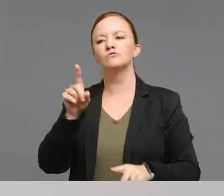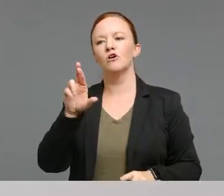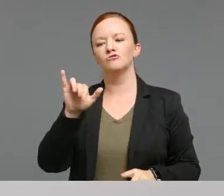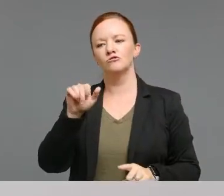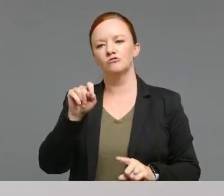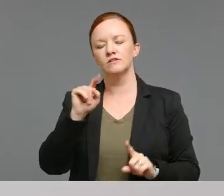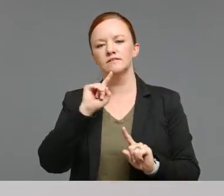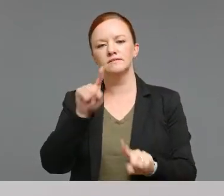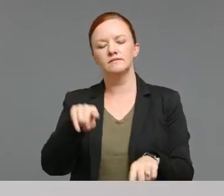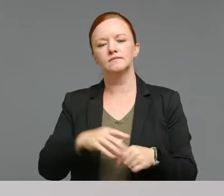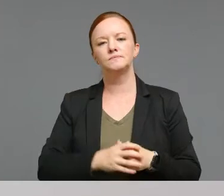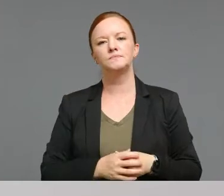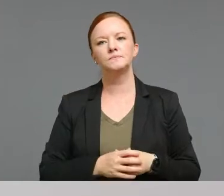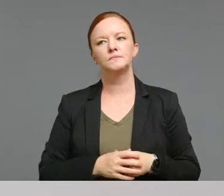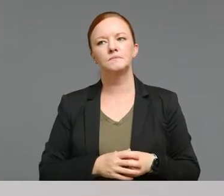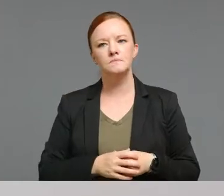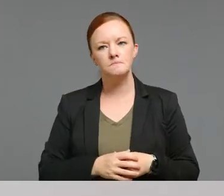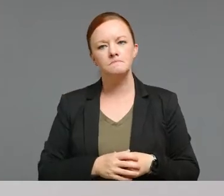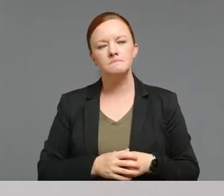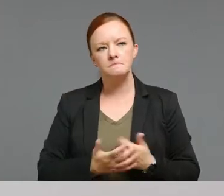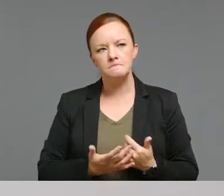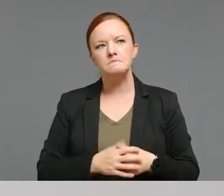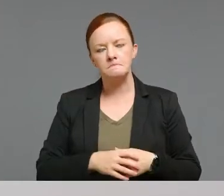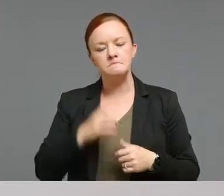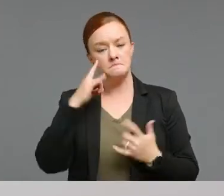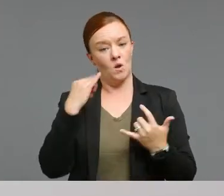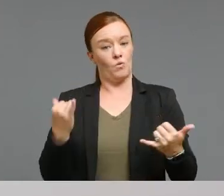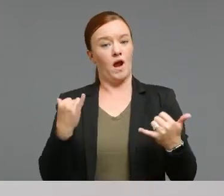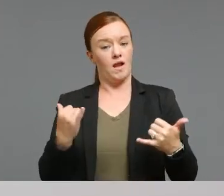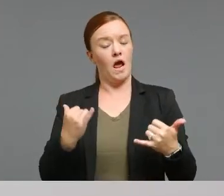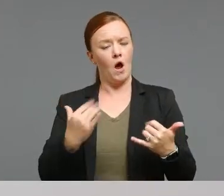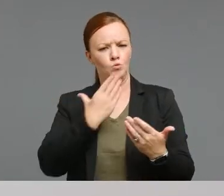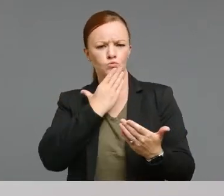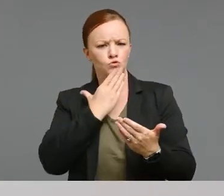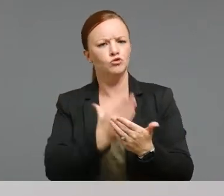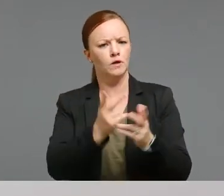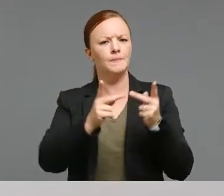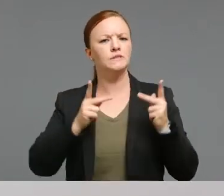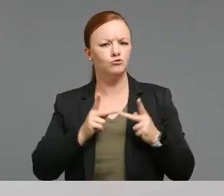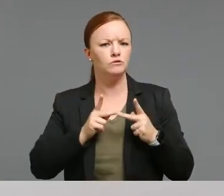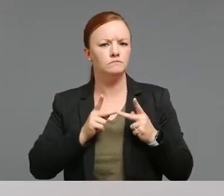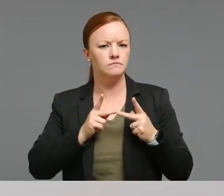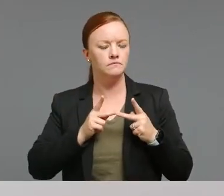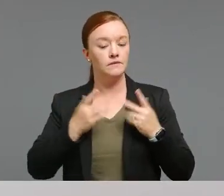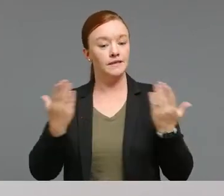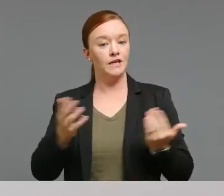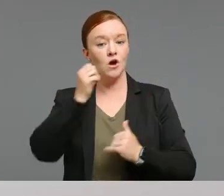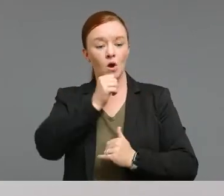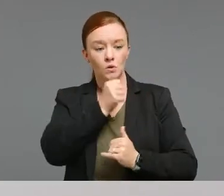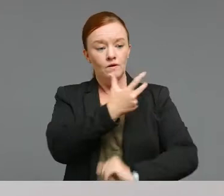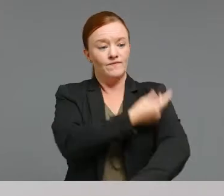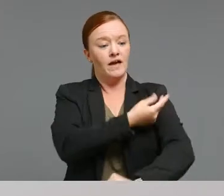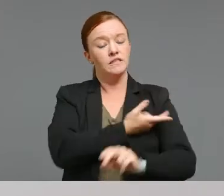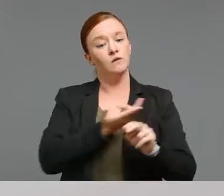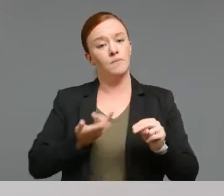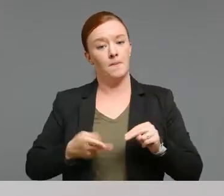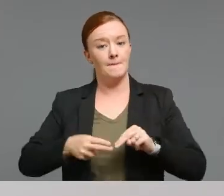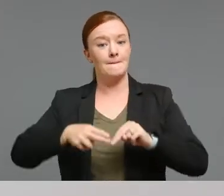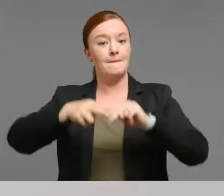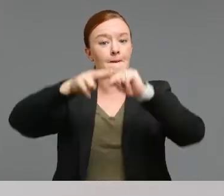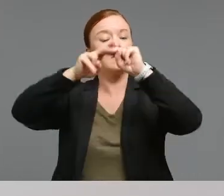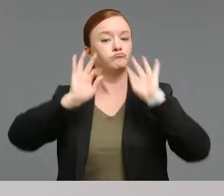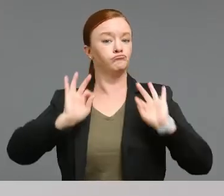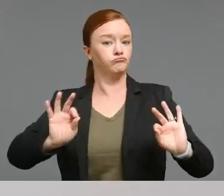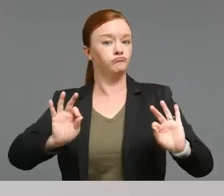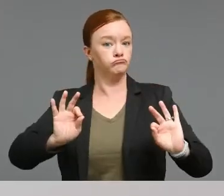I think we're in a very good spot. We continue to increase vaccinations in Arizona, which is going to be one of the things that allows